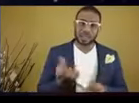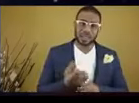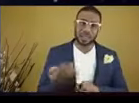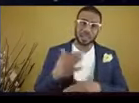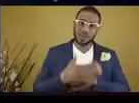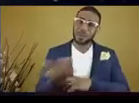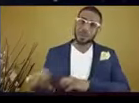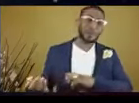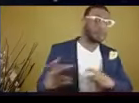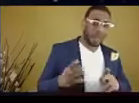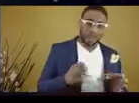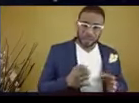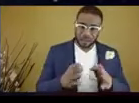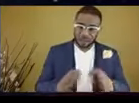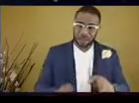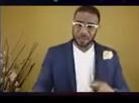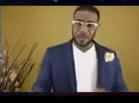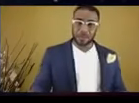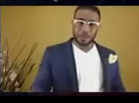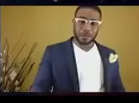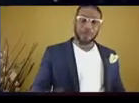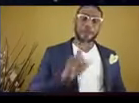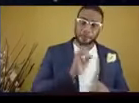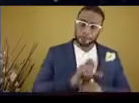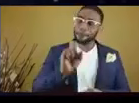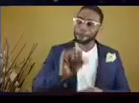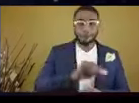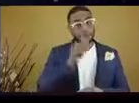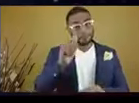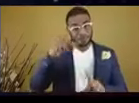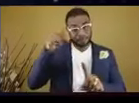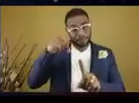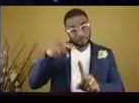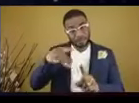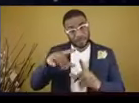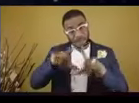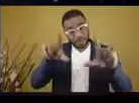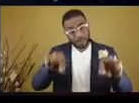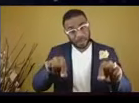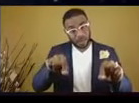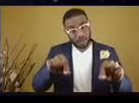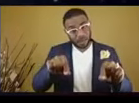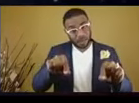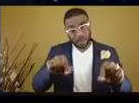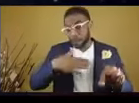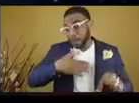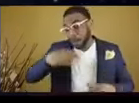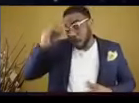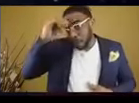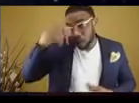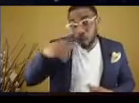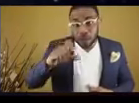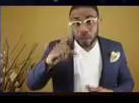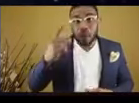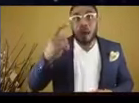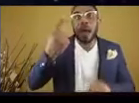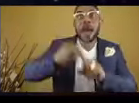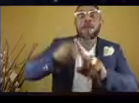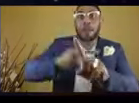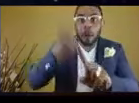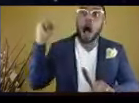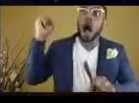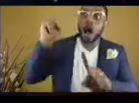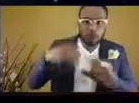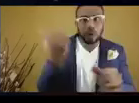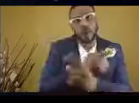track. We definitely need another stimulus check. In my opinion, we need one every month until everybody